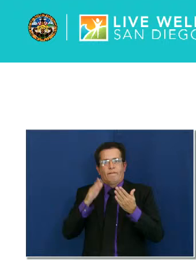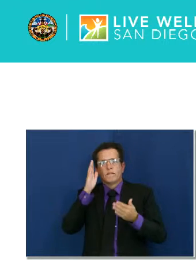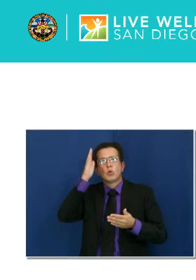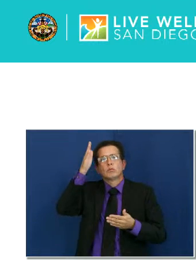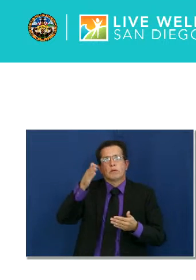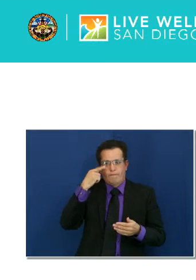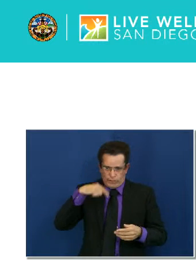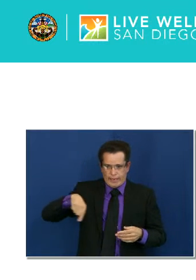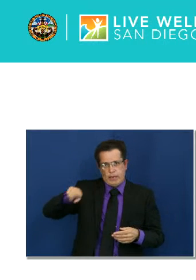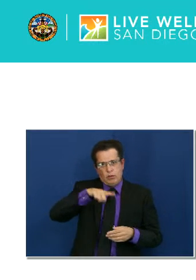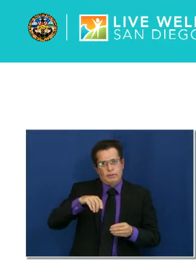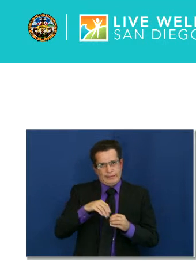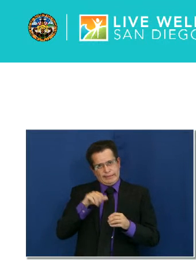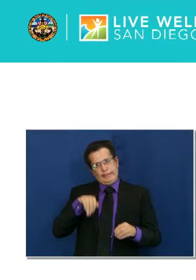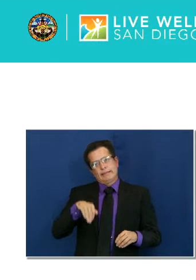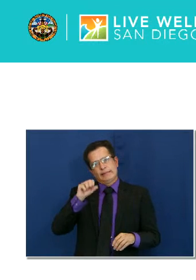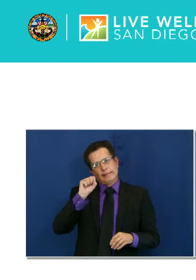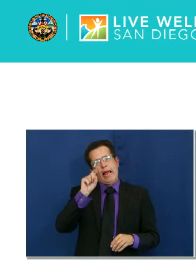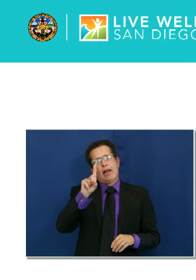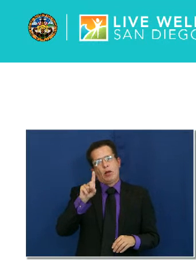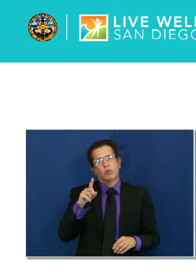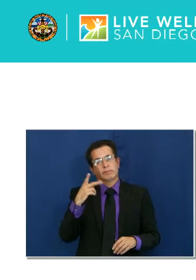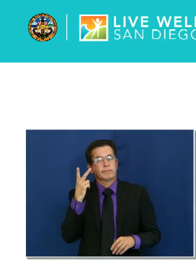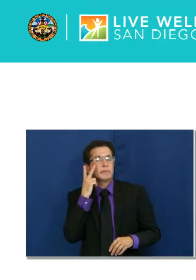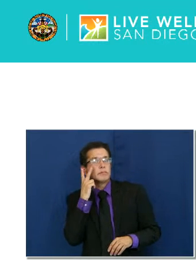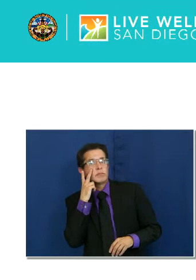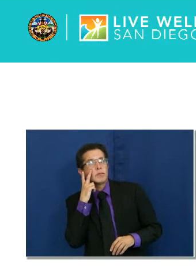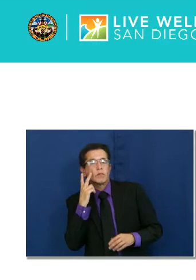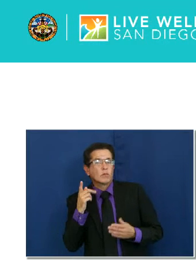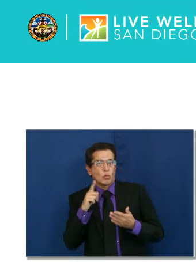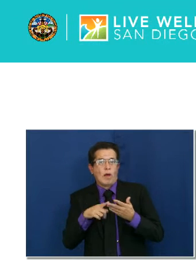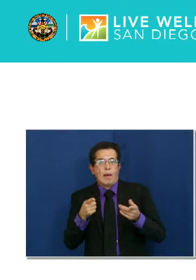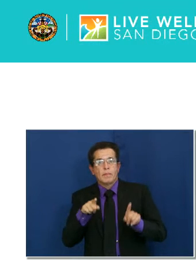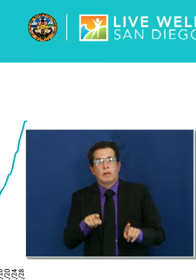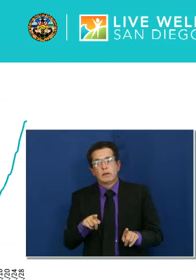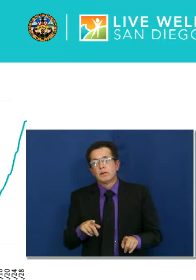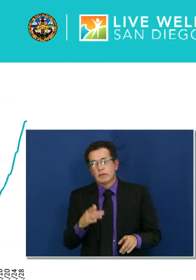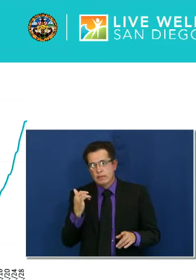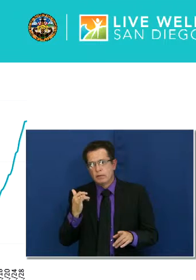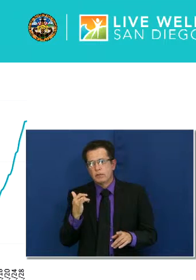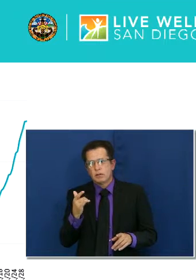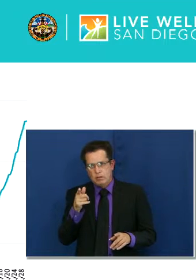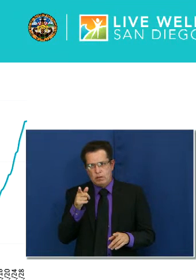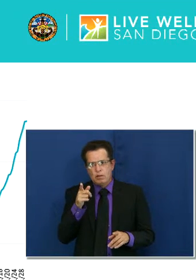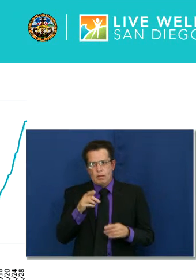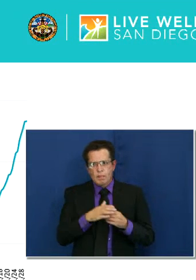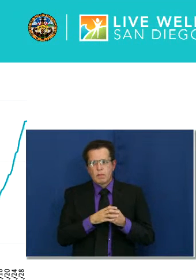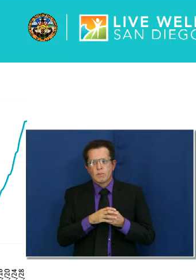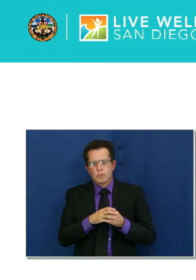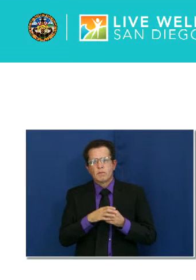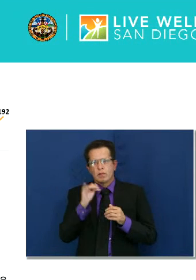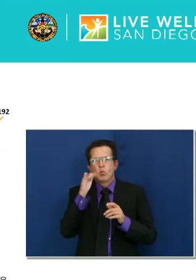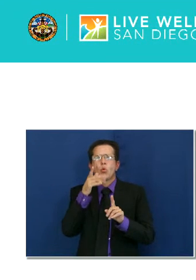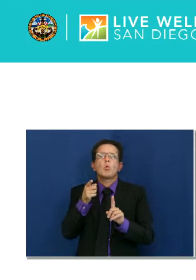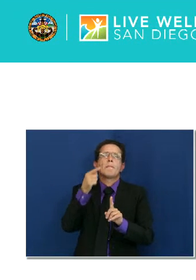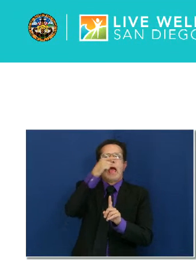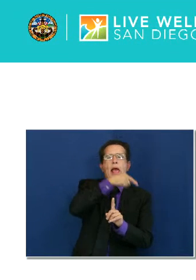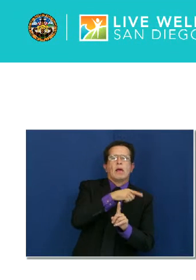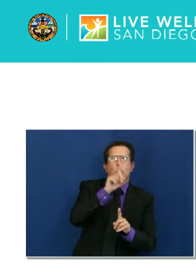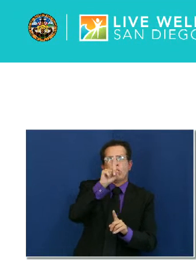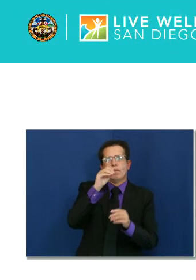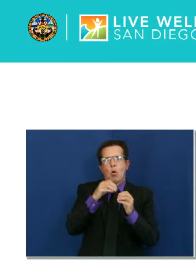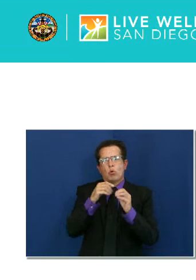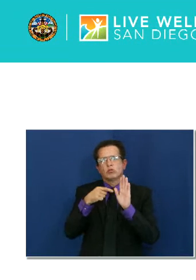us here in San Diego County. Now, going back to the next slide, which is going back to the